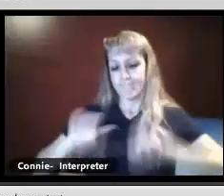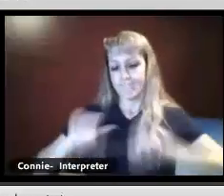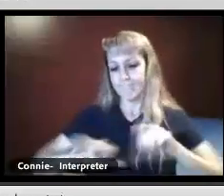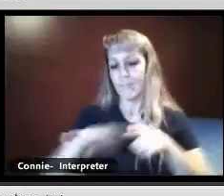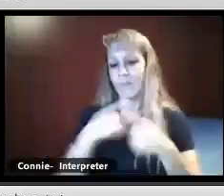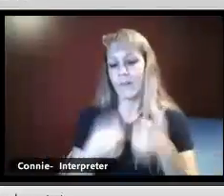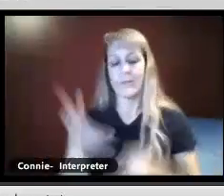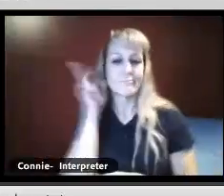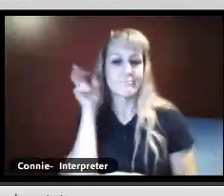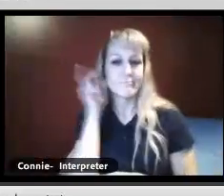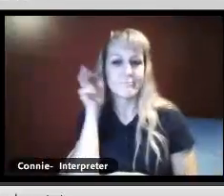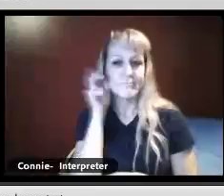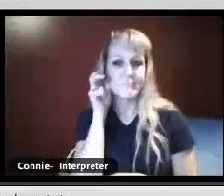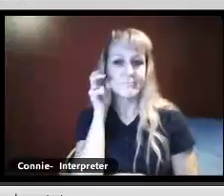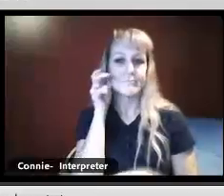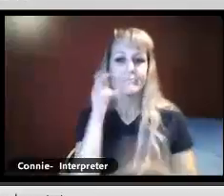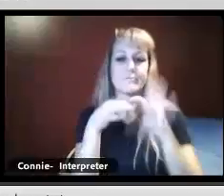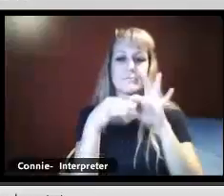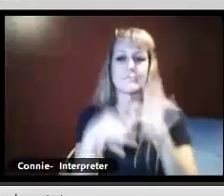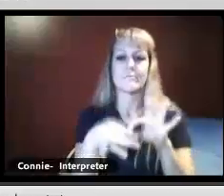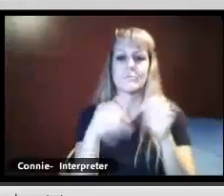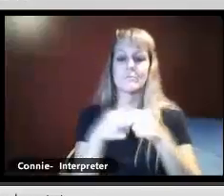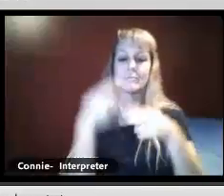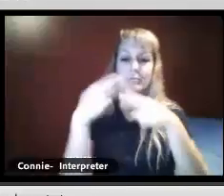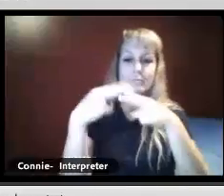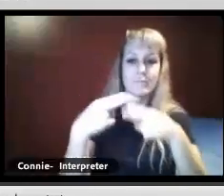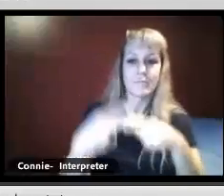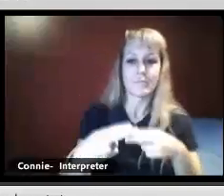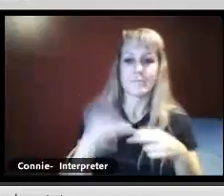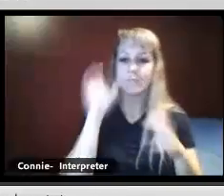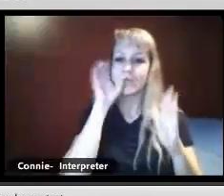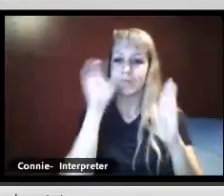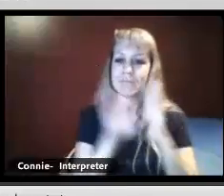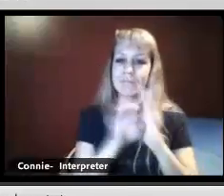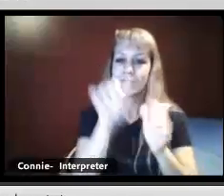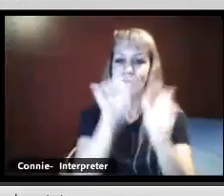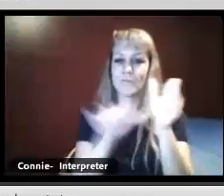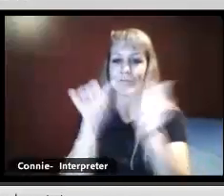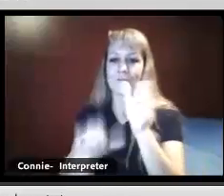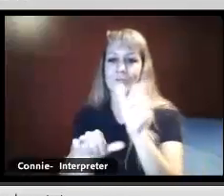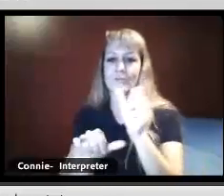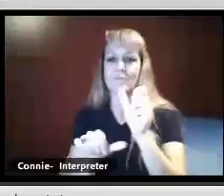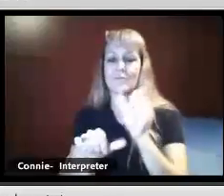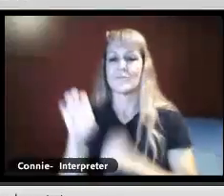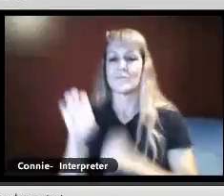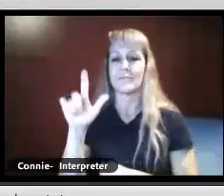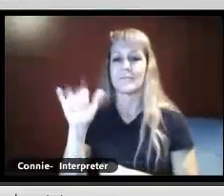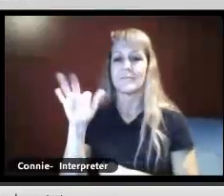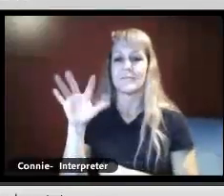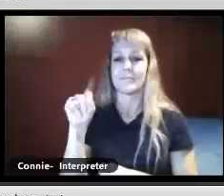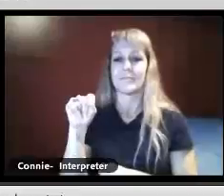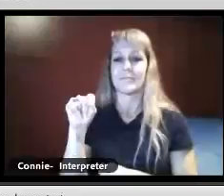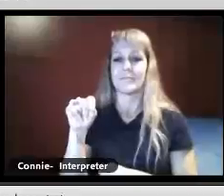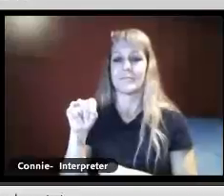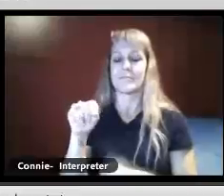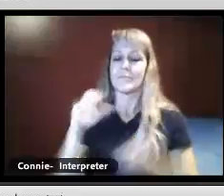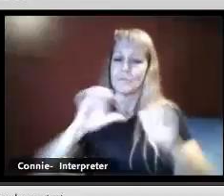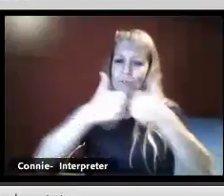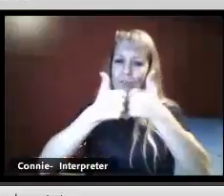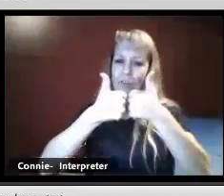accompanied by the names and pictures of each element. Why not challenge students to memorize the